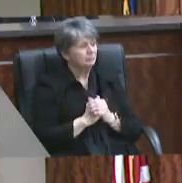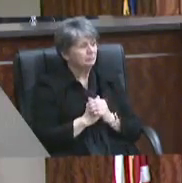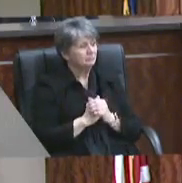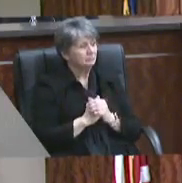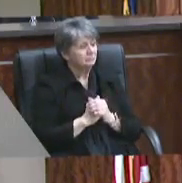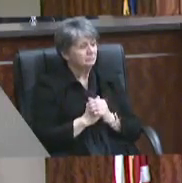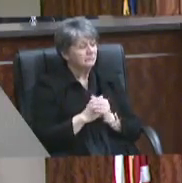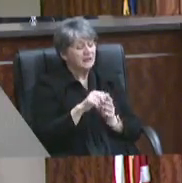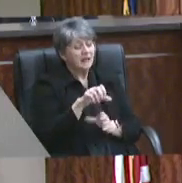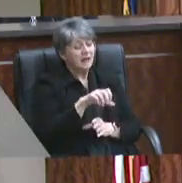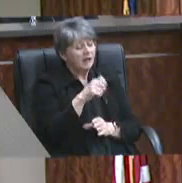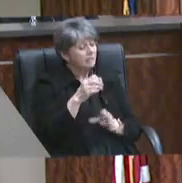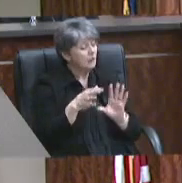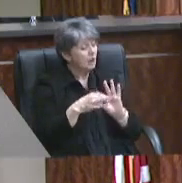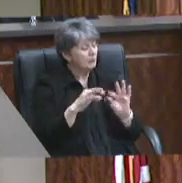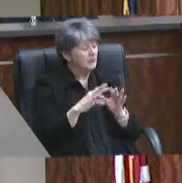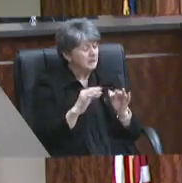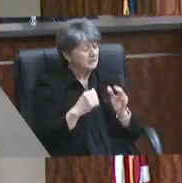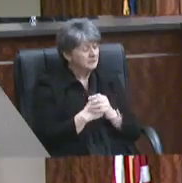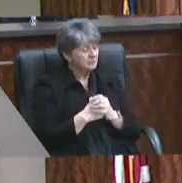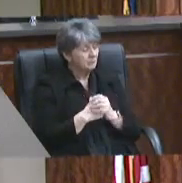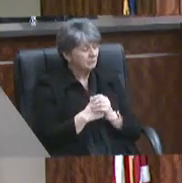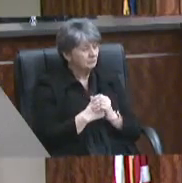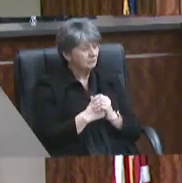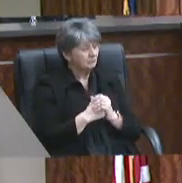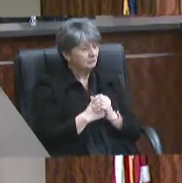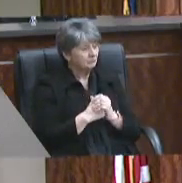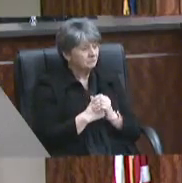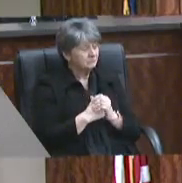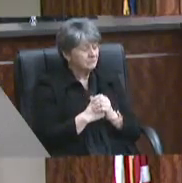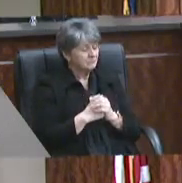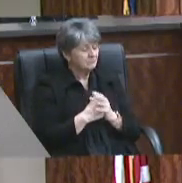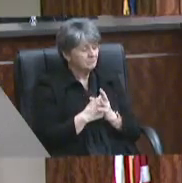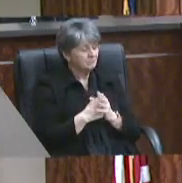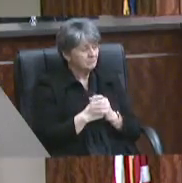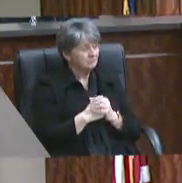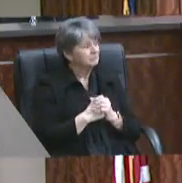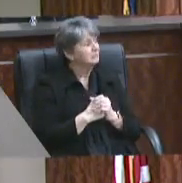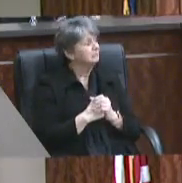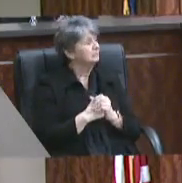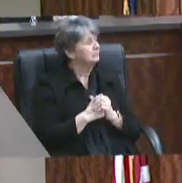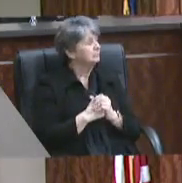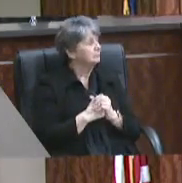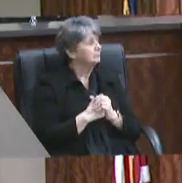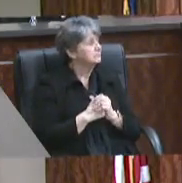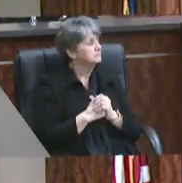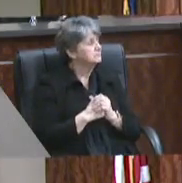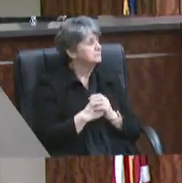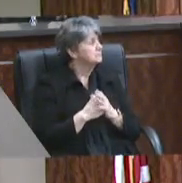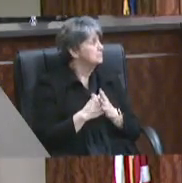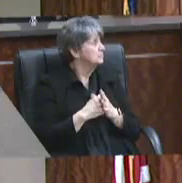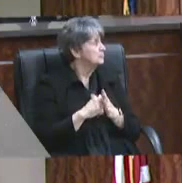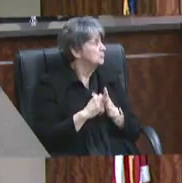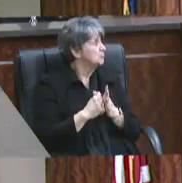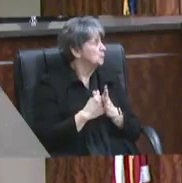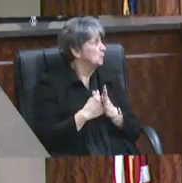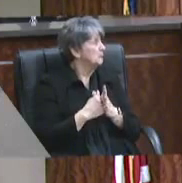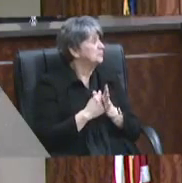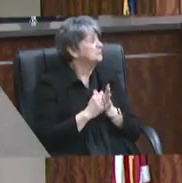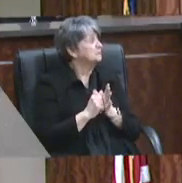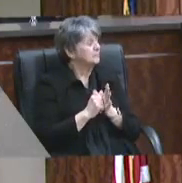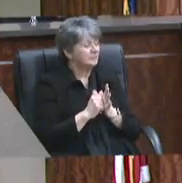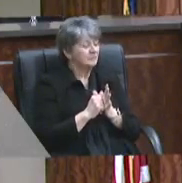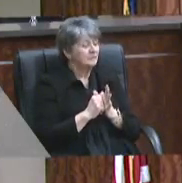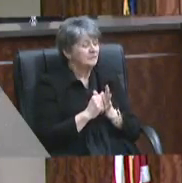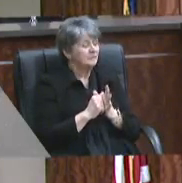Any other comment? No? I concur. Mr. Goddard, that's it? That's your report?